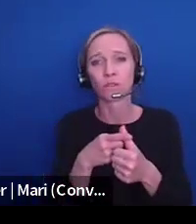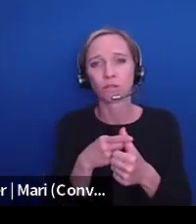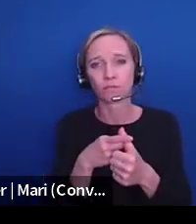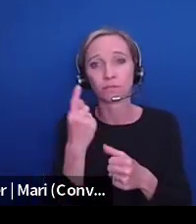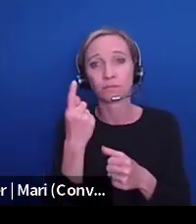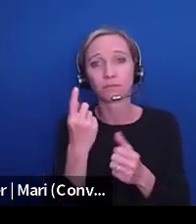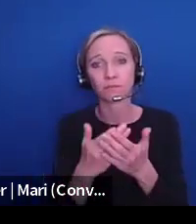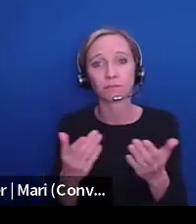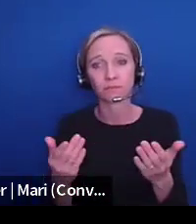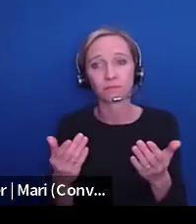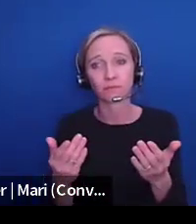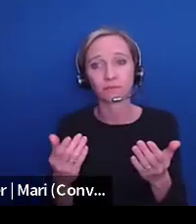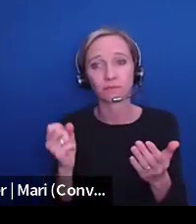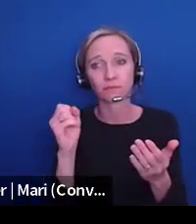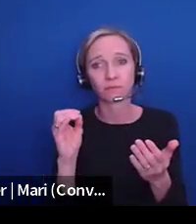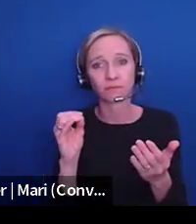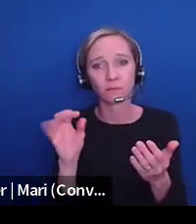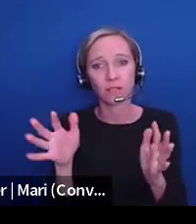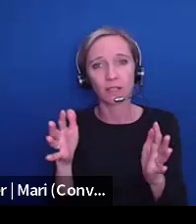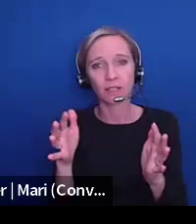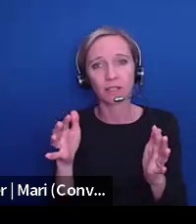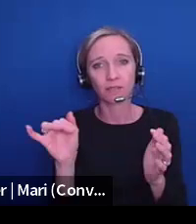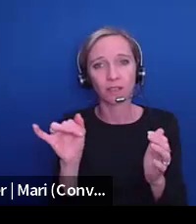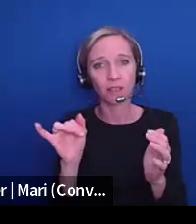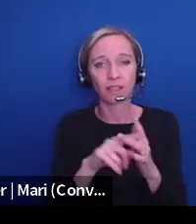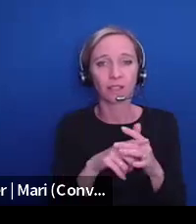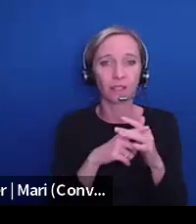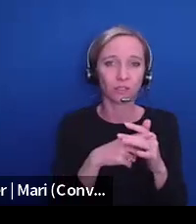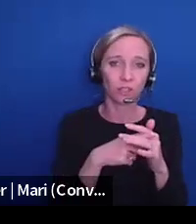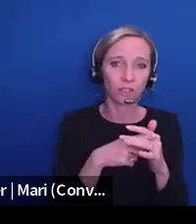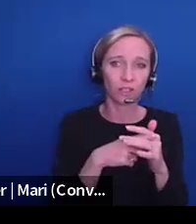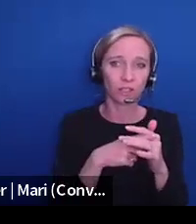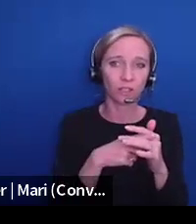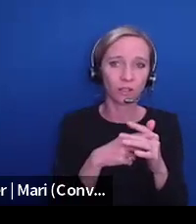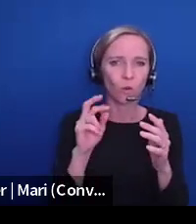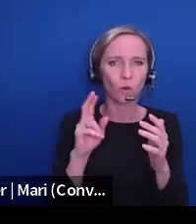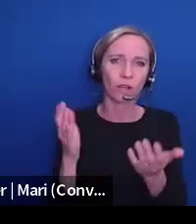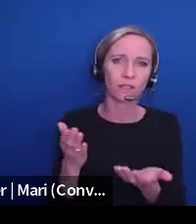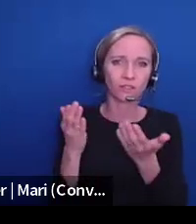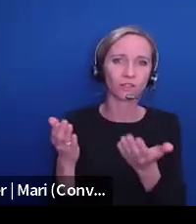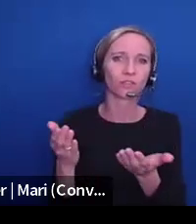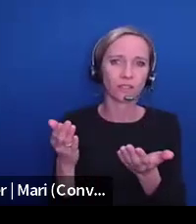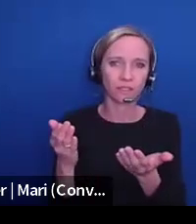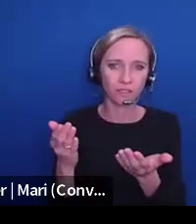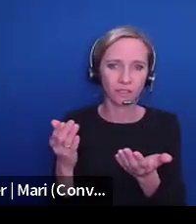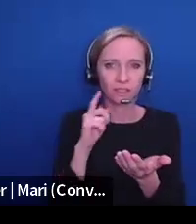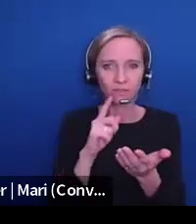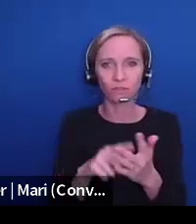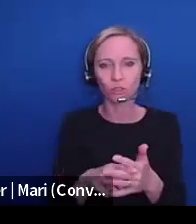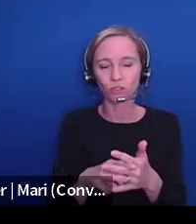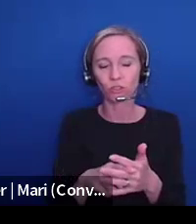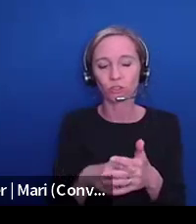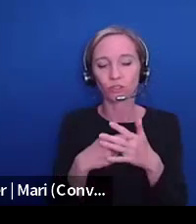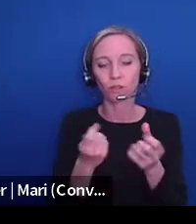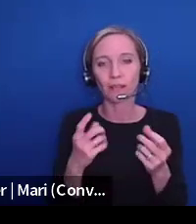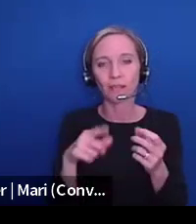one thing, so I kind of like initiated or kind of suggested to start many of